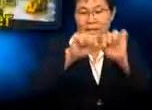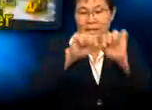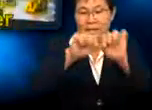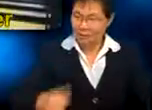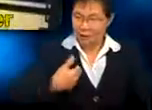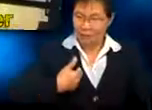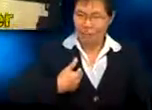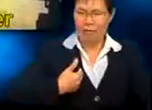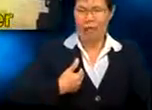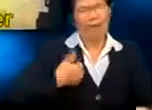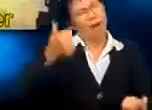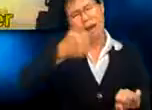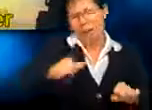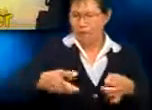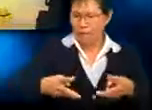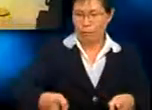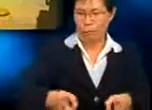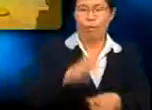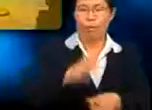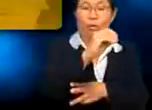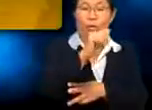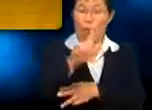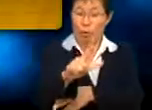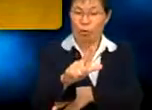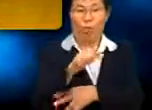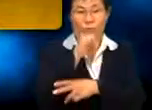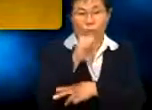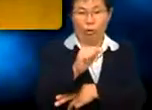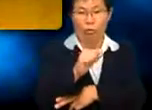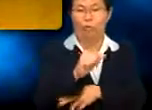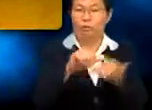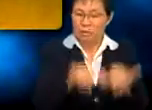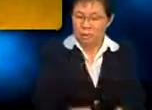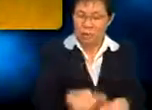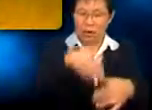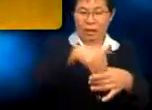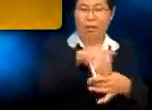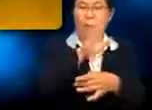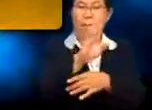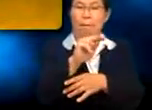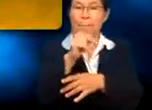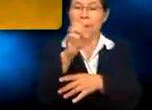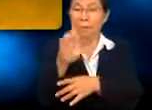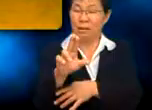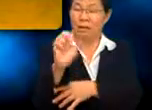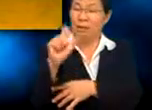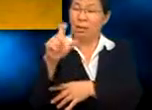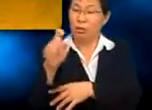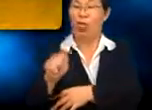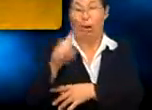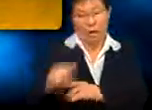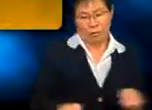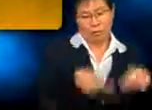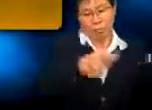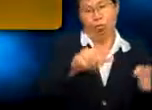station. Anyway, the coal is not going to stay in the bunker slots forever. It has to